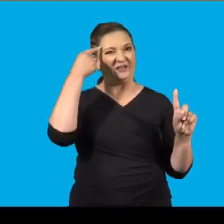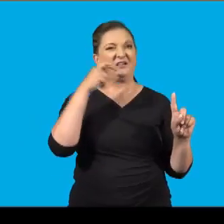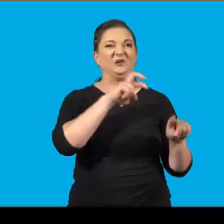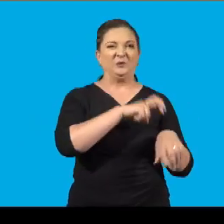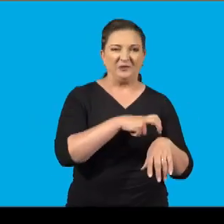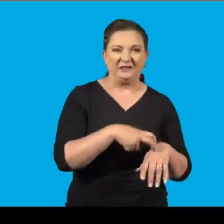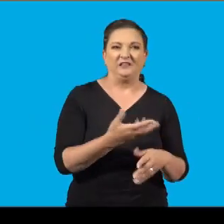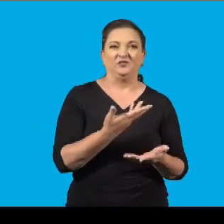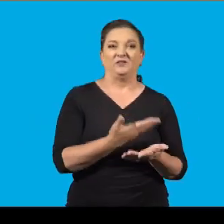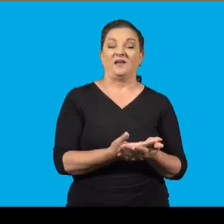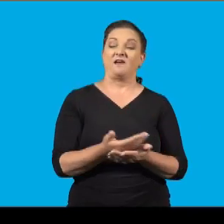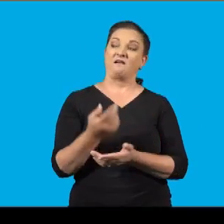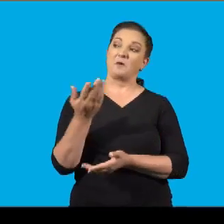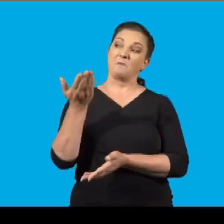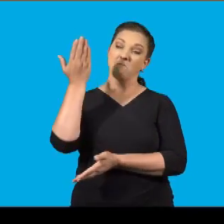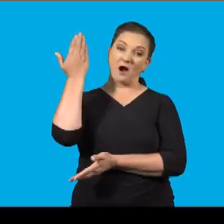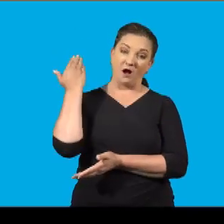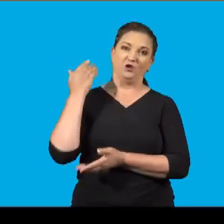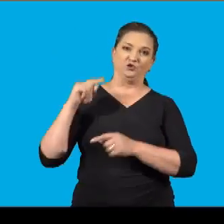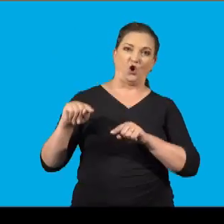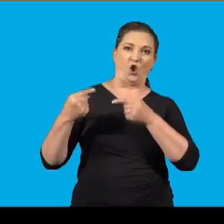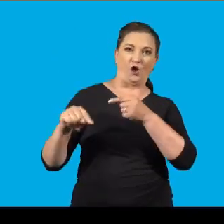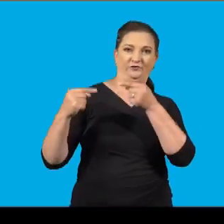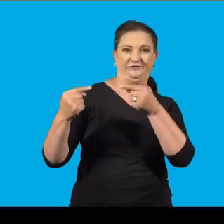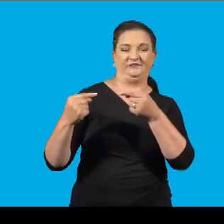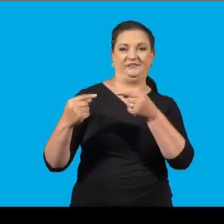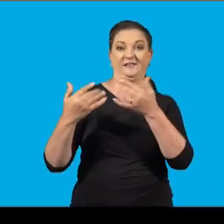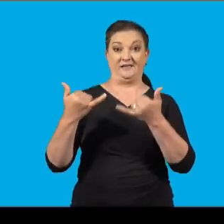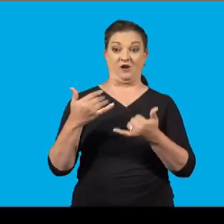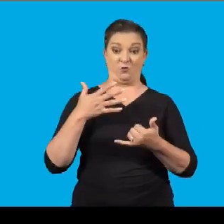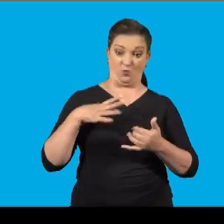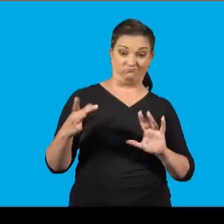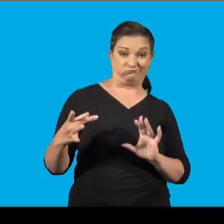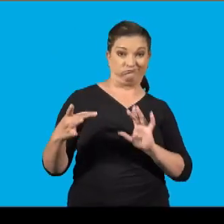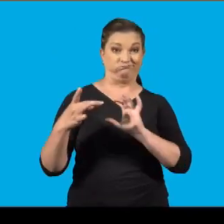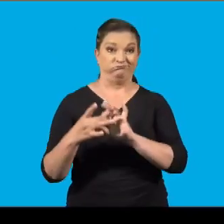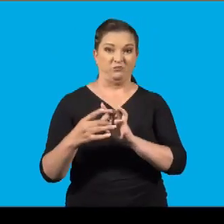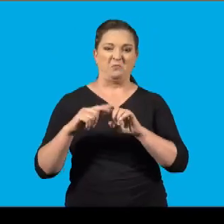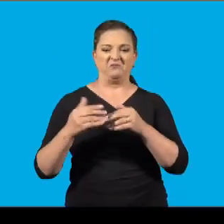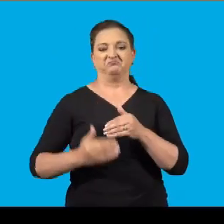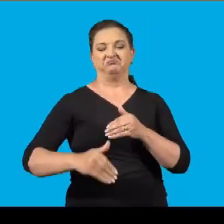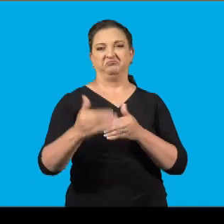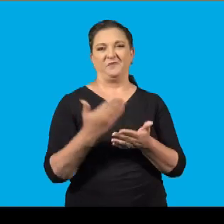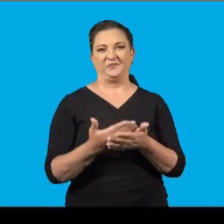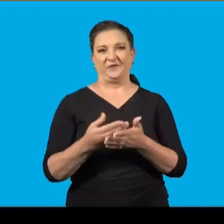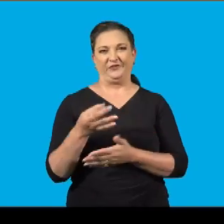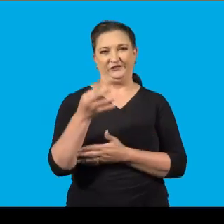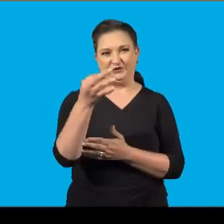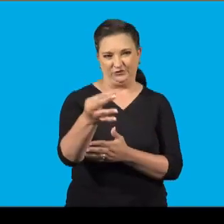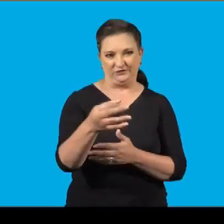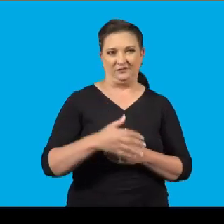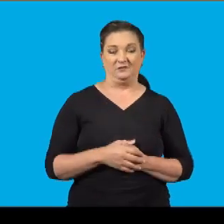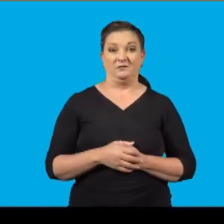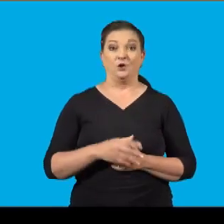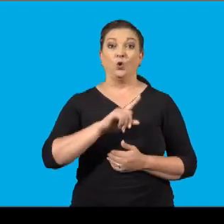come to terms with the conflict of the past in a spirit of reconciliation and to get on with the future. That's